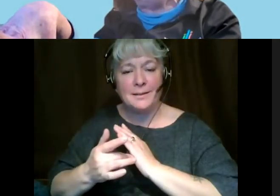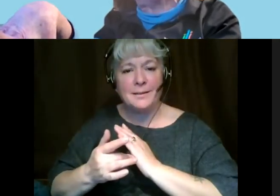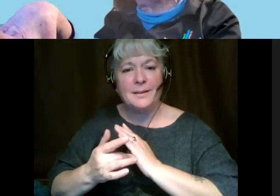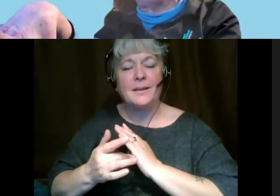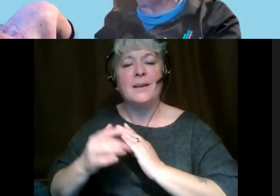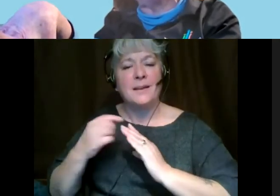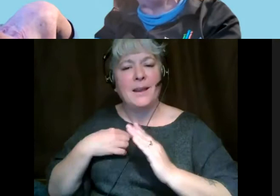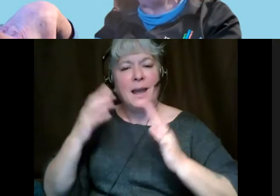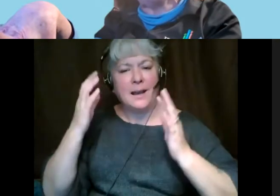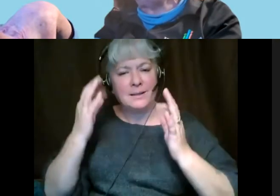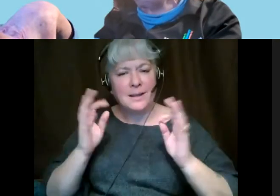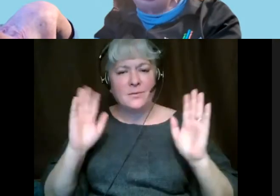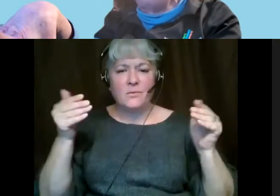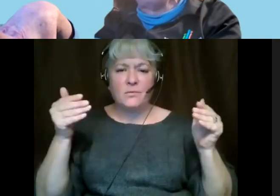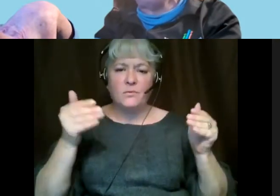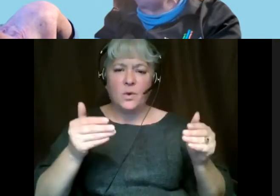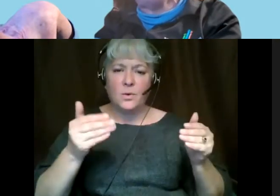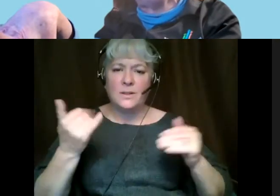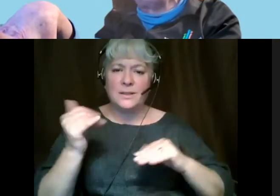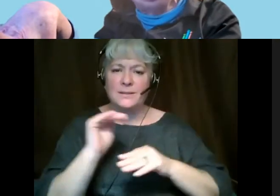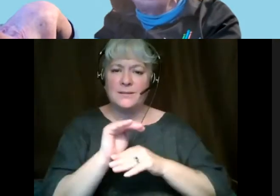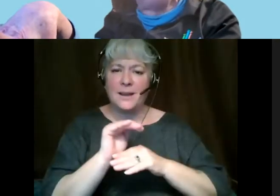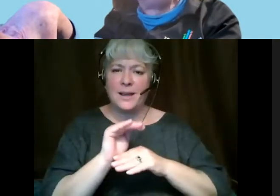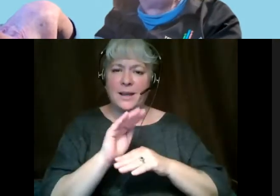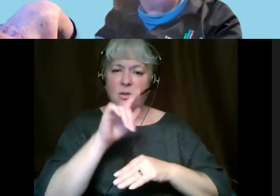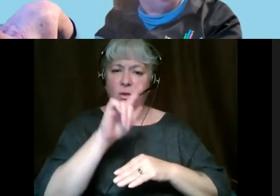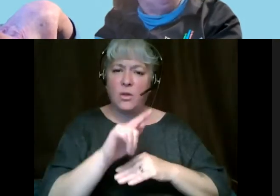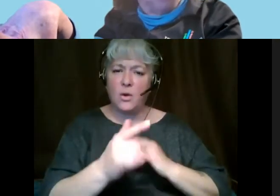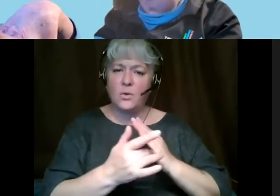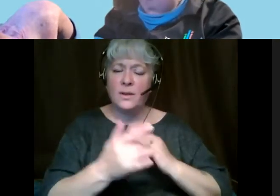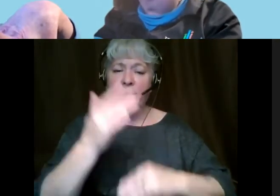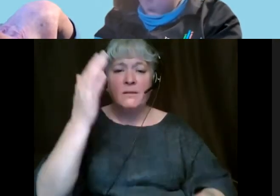on low tech tonight is because